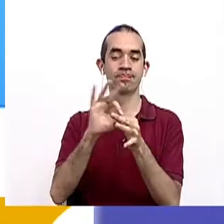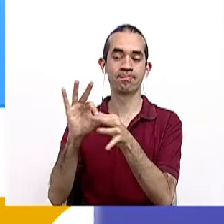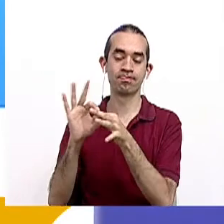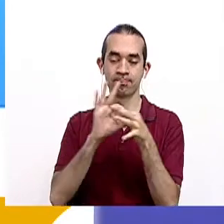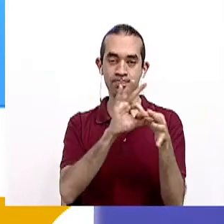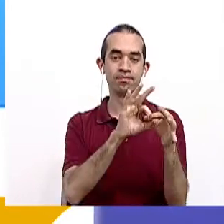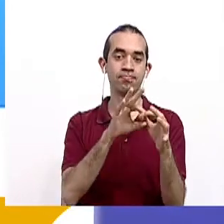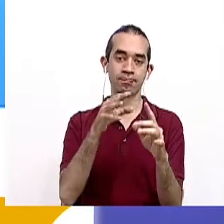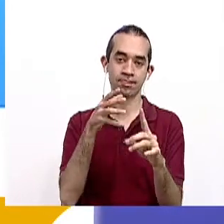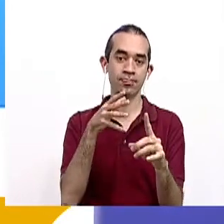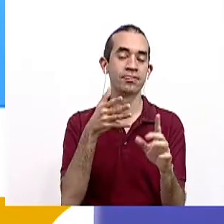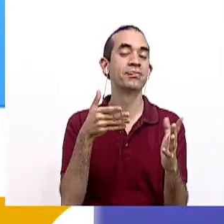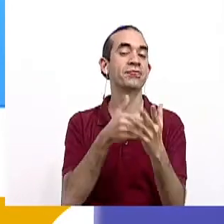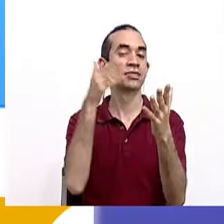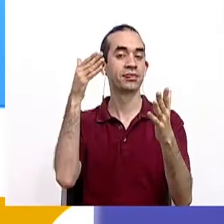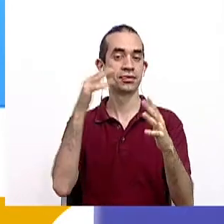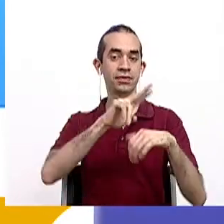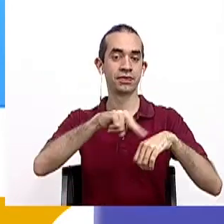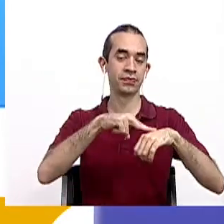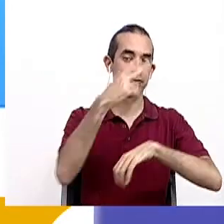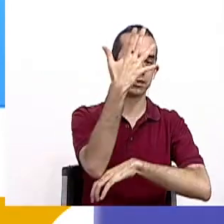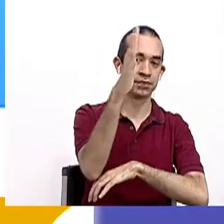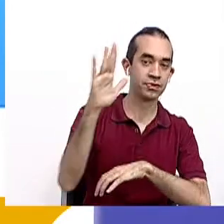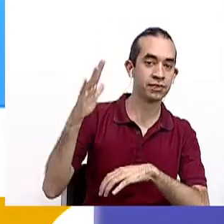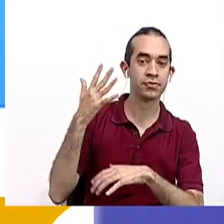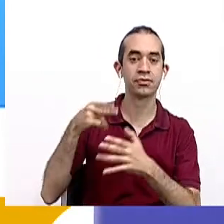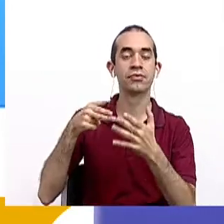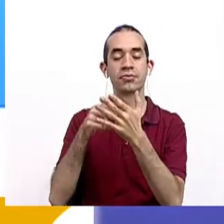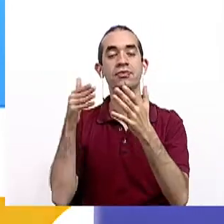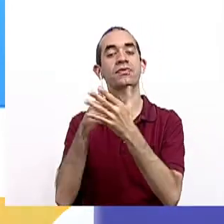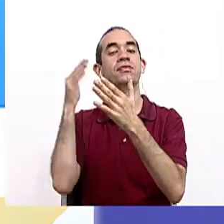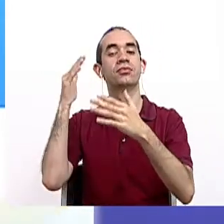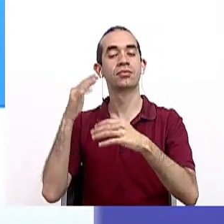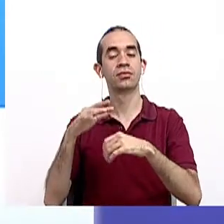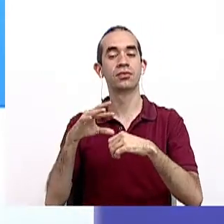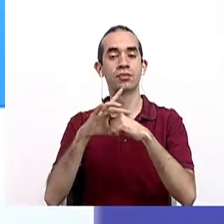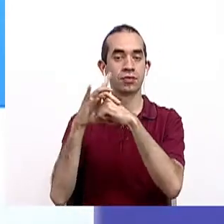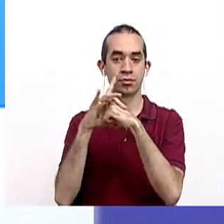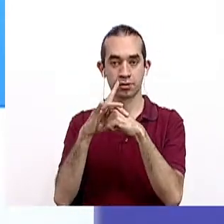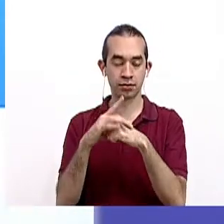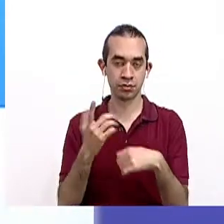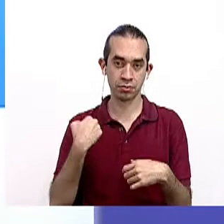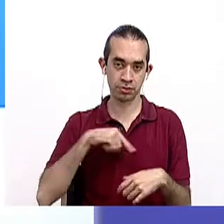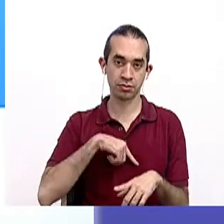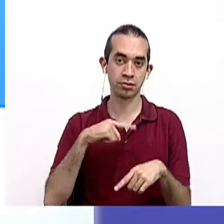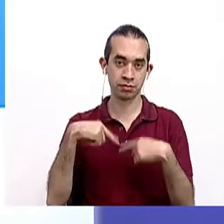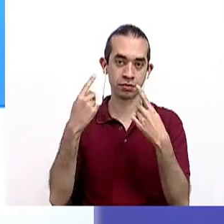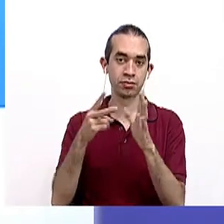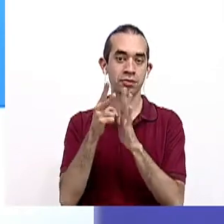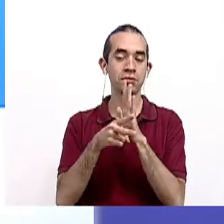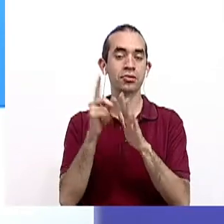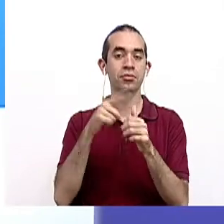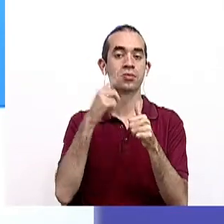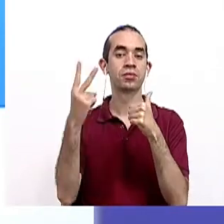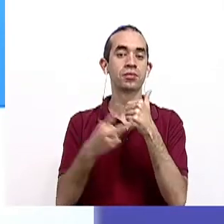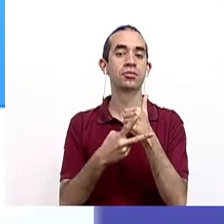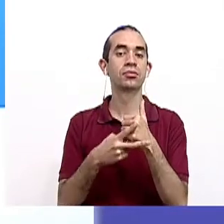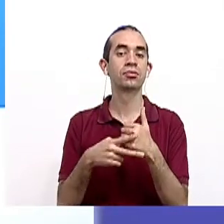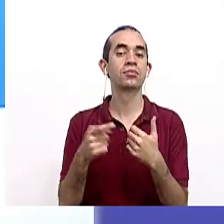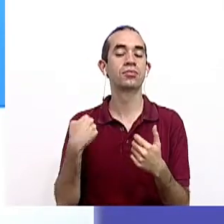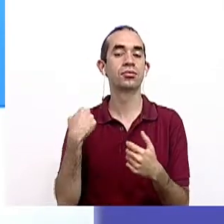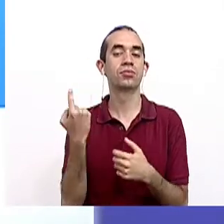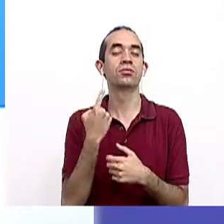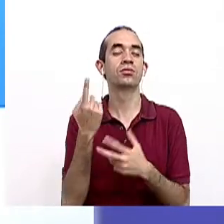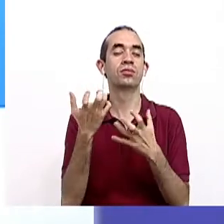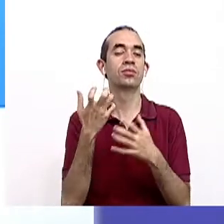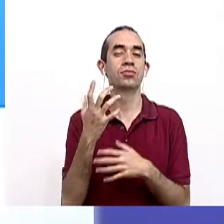affecting the nature and affecting our planet. Now, we're going to watch the video for the first time, and this time I only